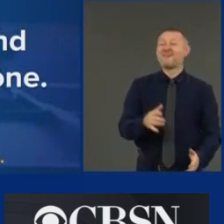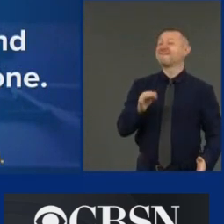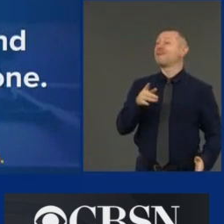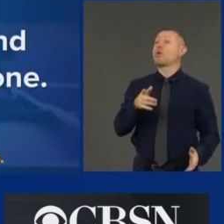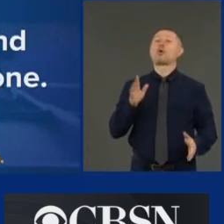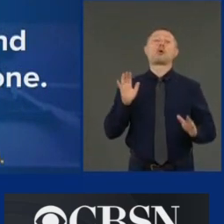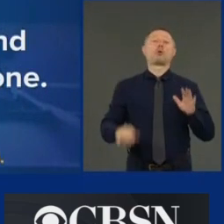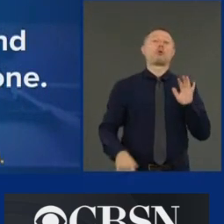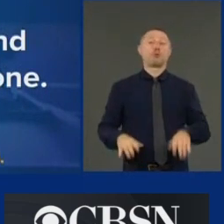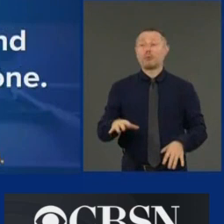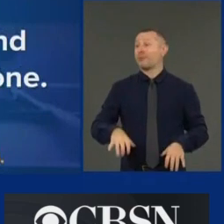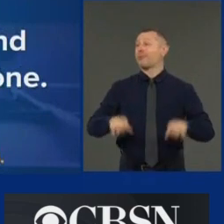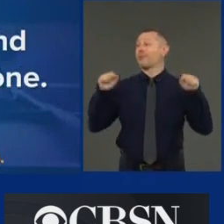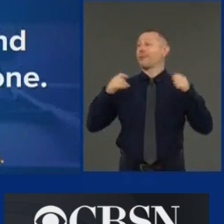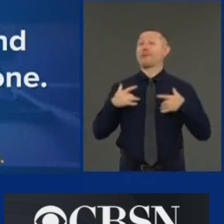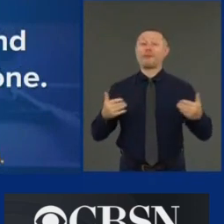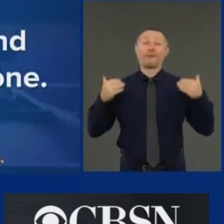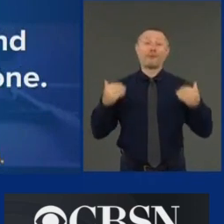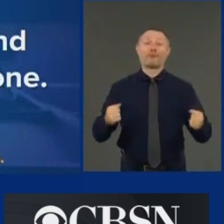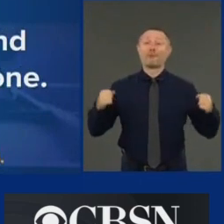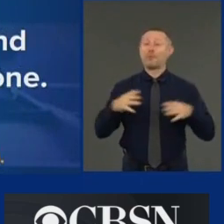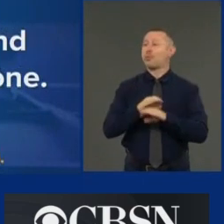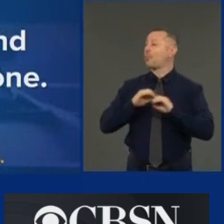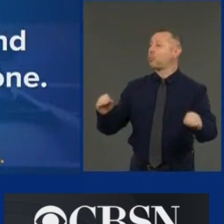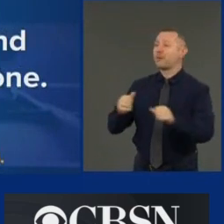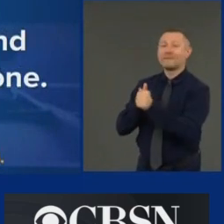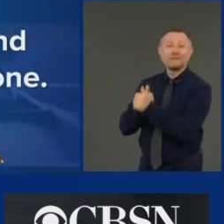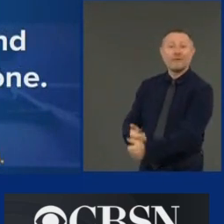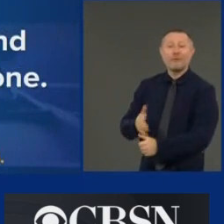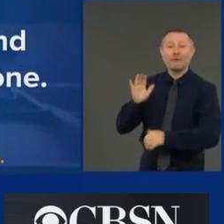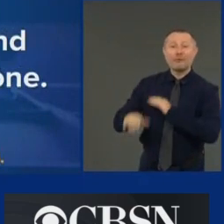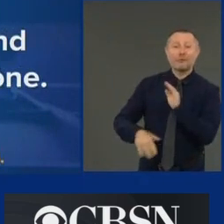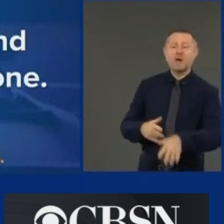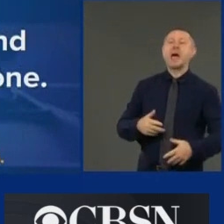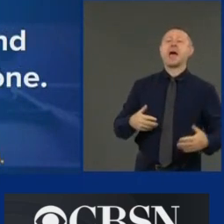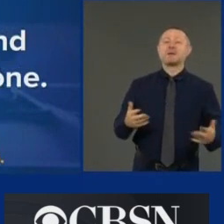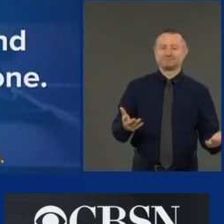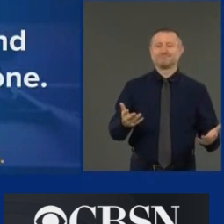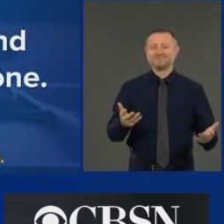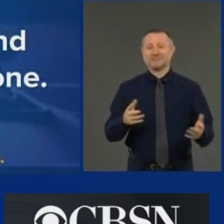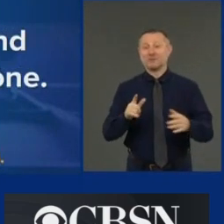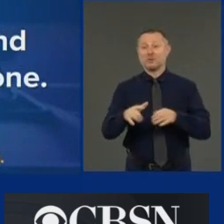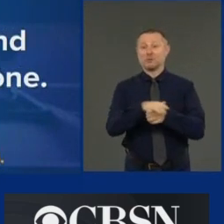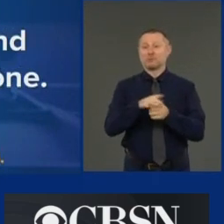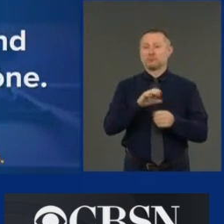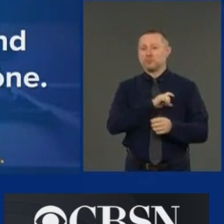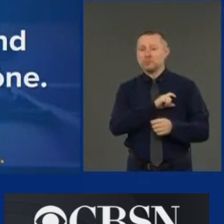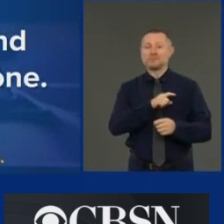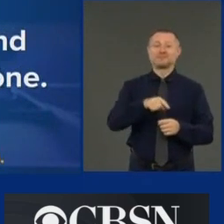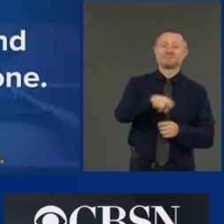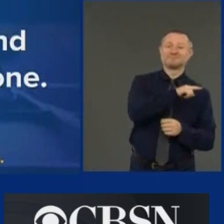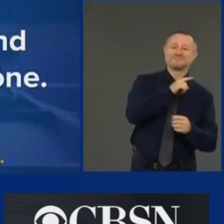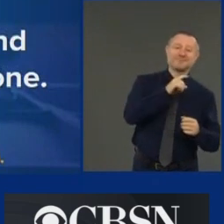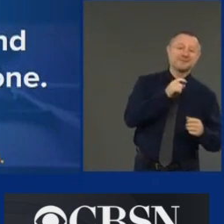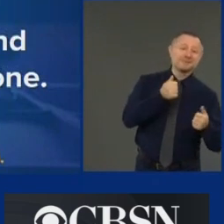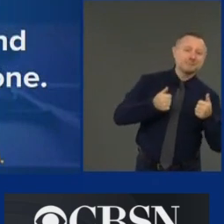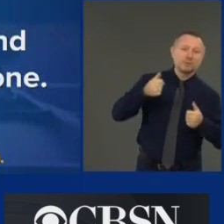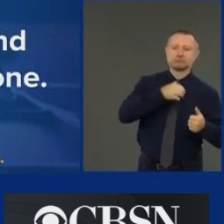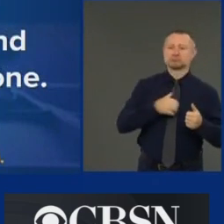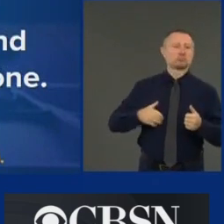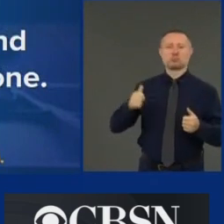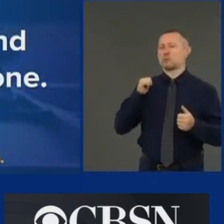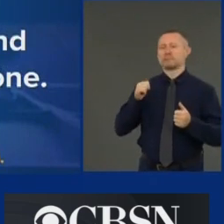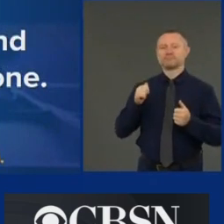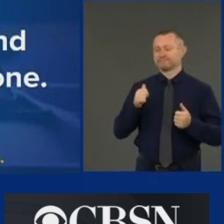people don't comply, and the local authorities aren't prepared to deal with it. We've seen that